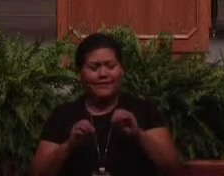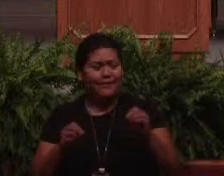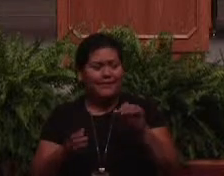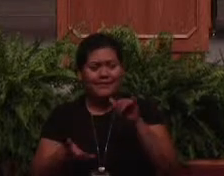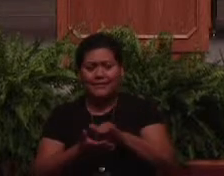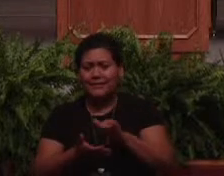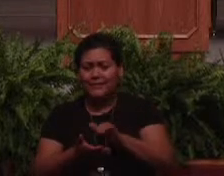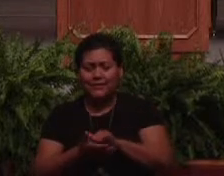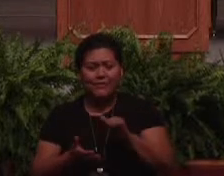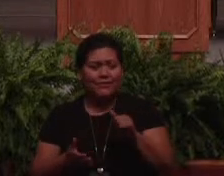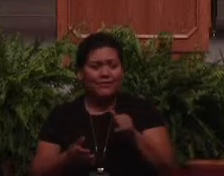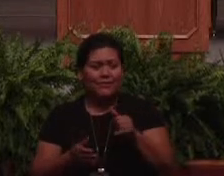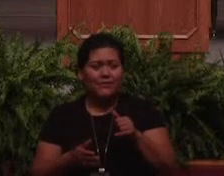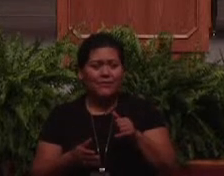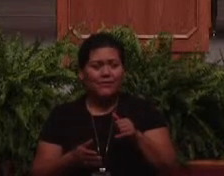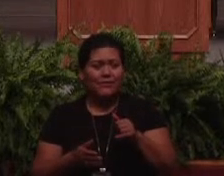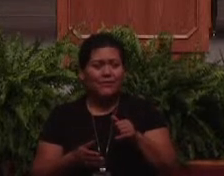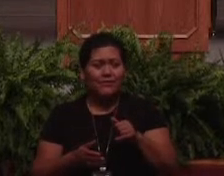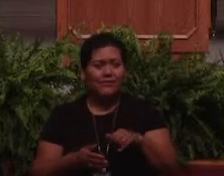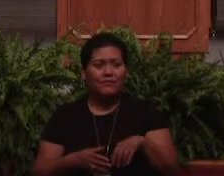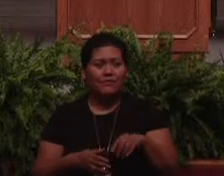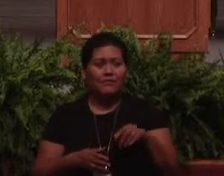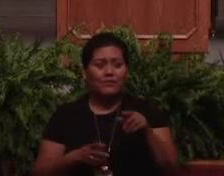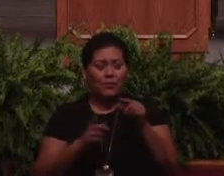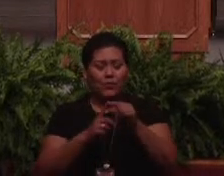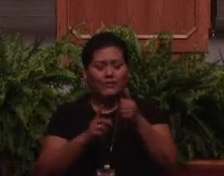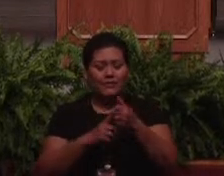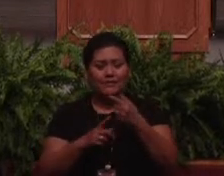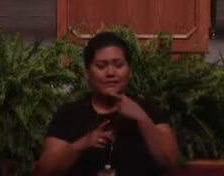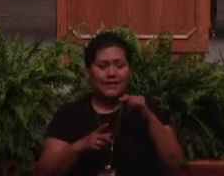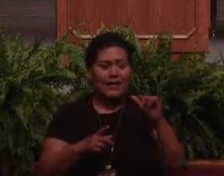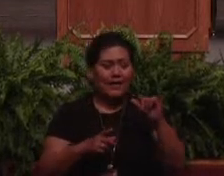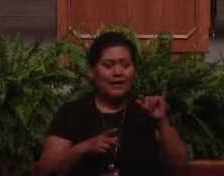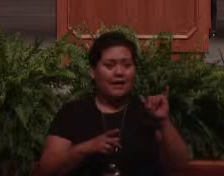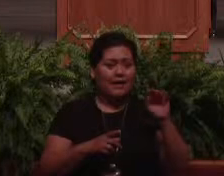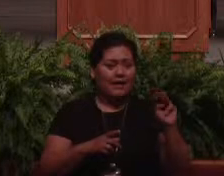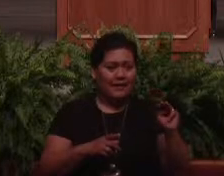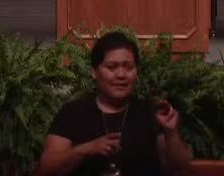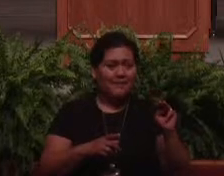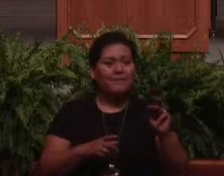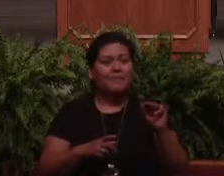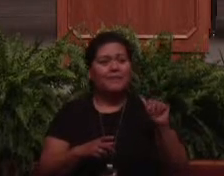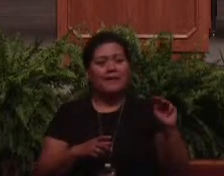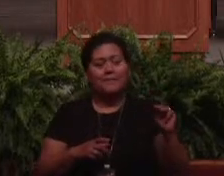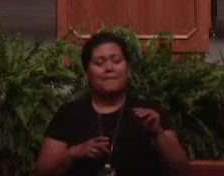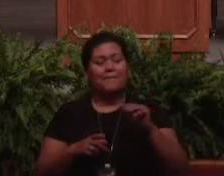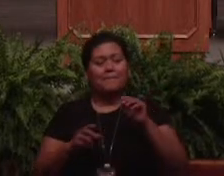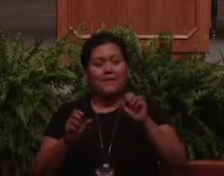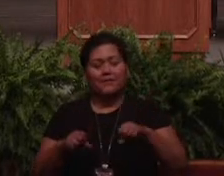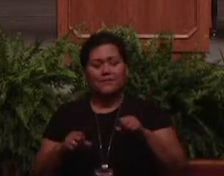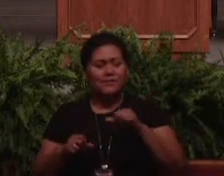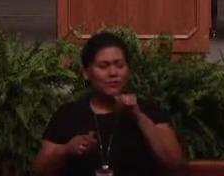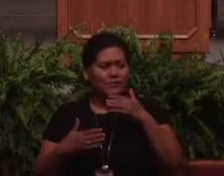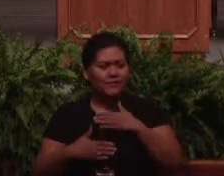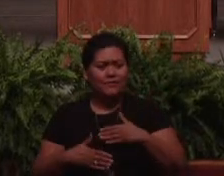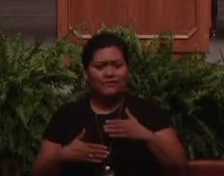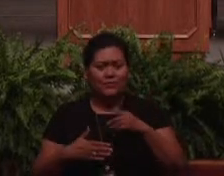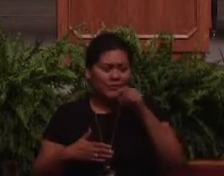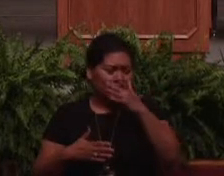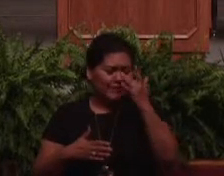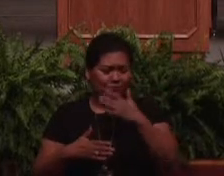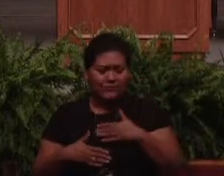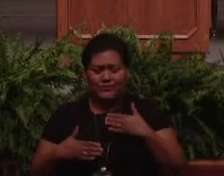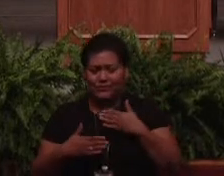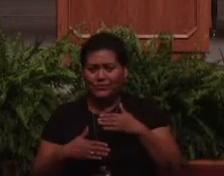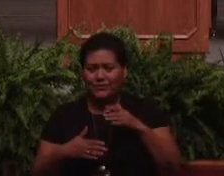impossible. The word itself says, I'm possible, by Audrey Hepburn. Don't forget to enjoy where you are right now. You only get to graduate high